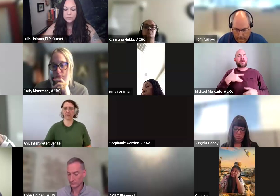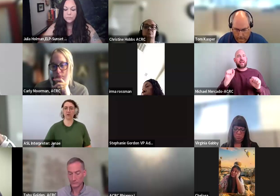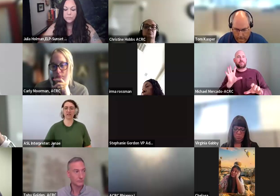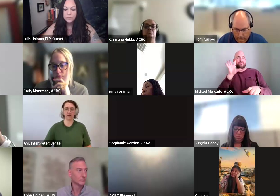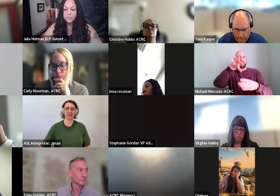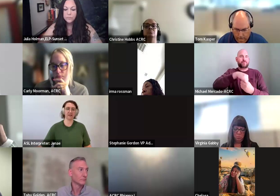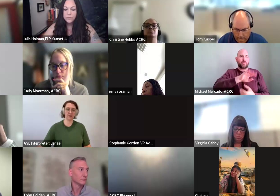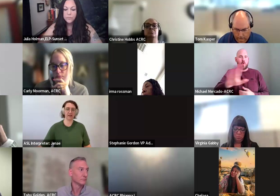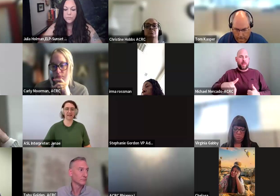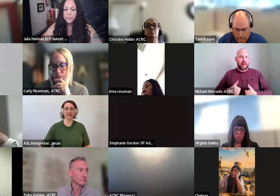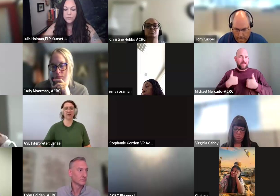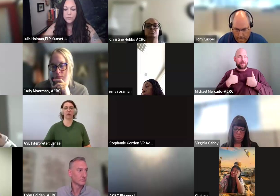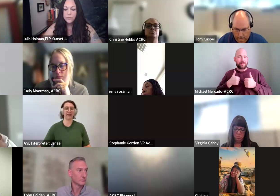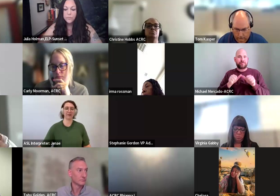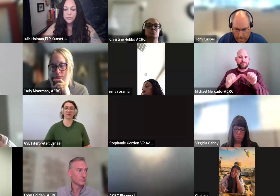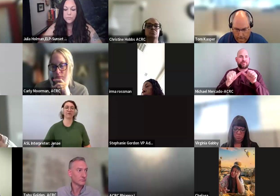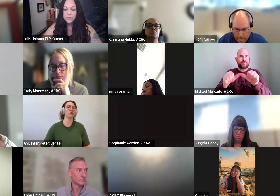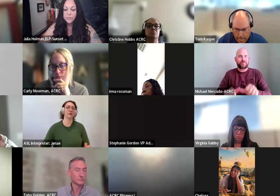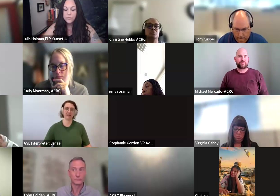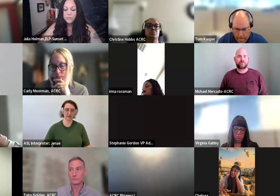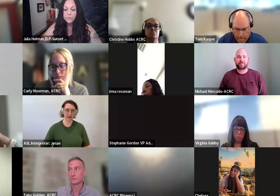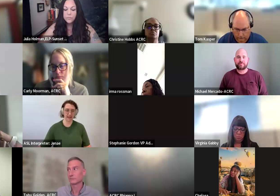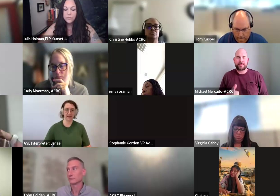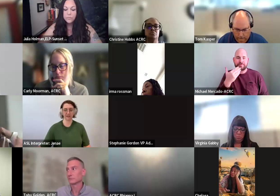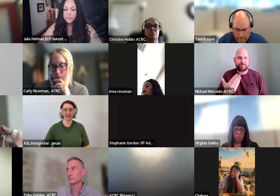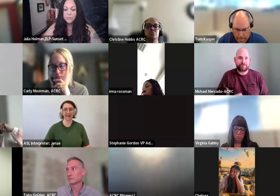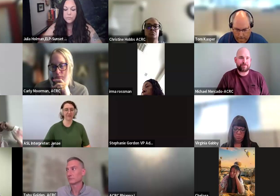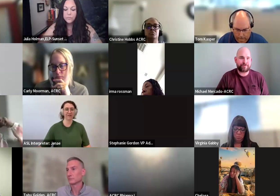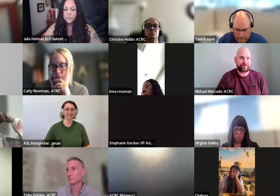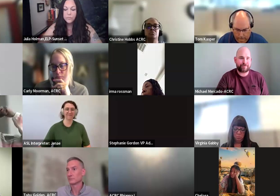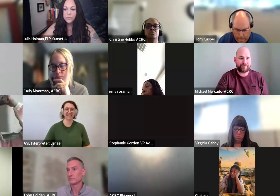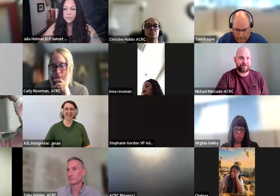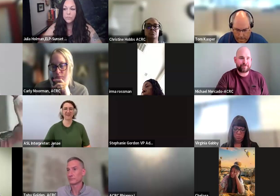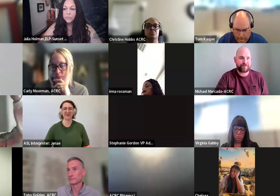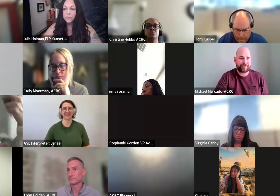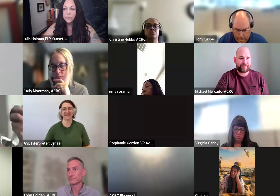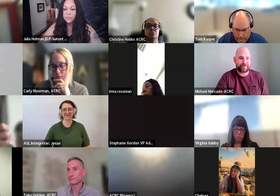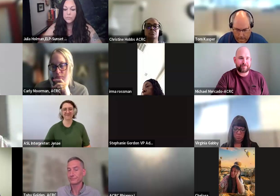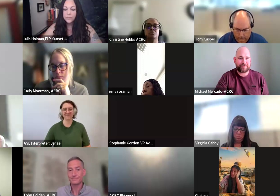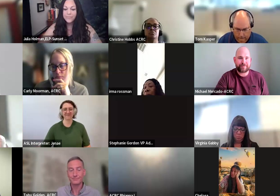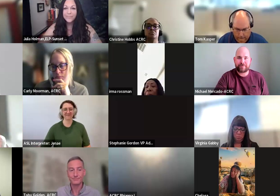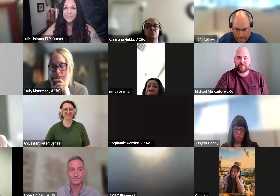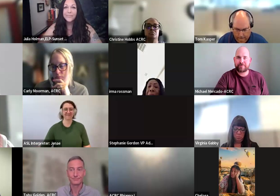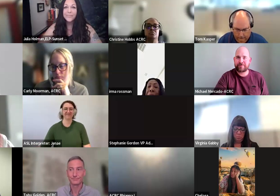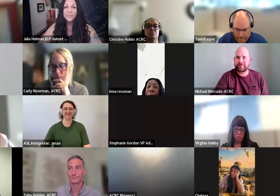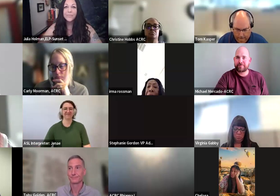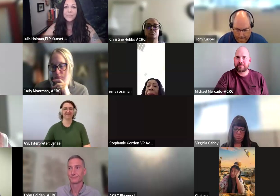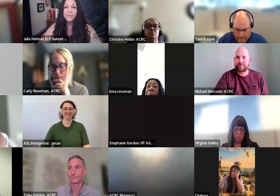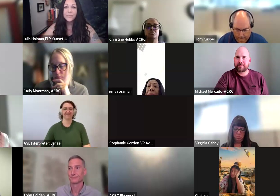to help with those other disabilities, and that will allow them to fully participate in their life. Thank you so much.